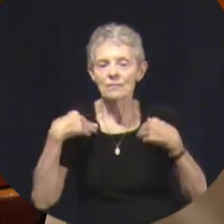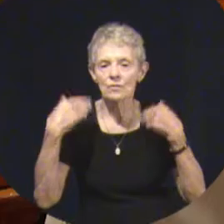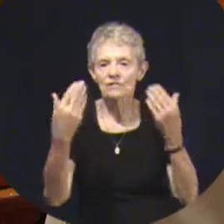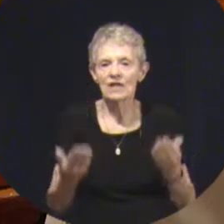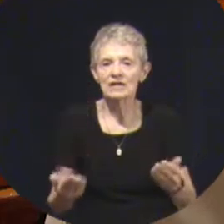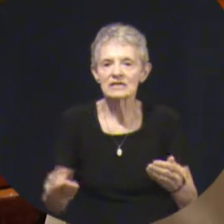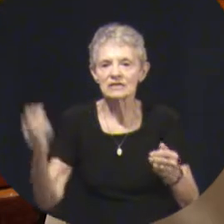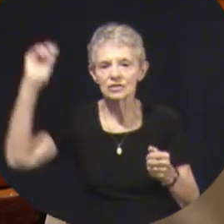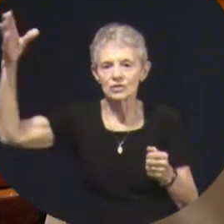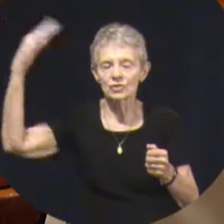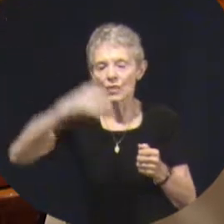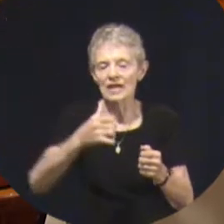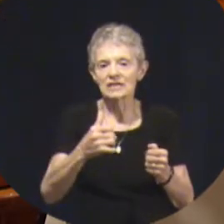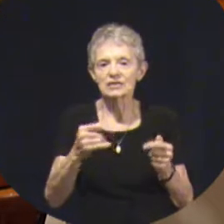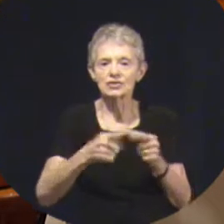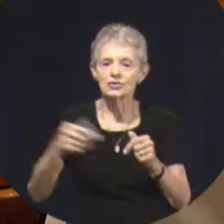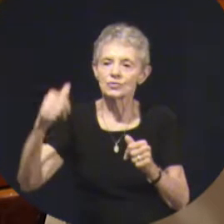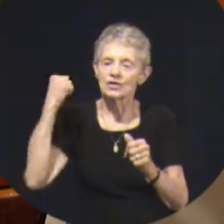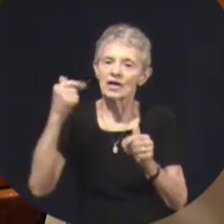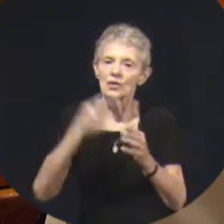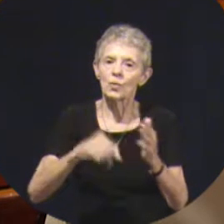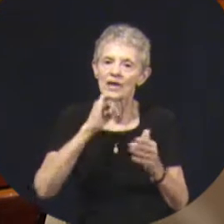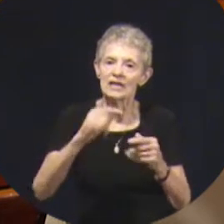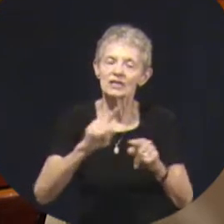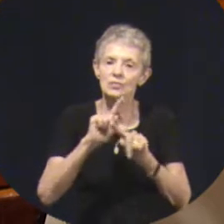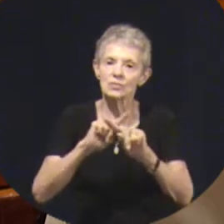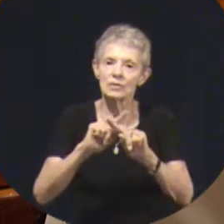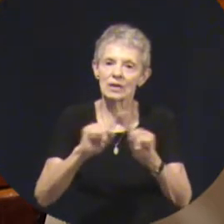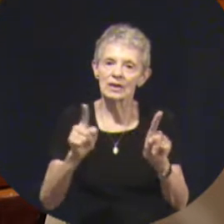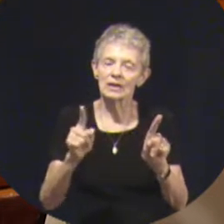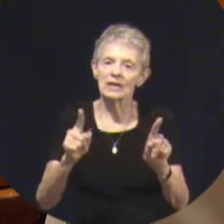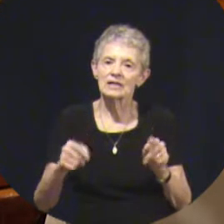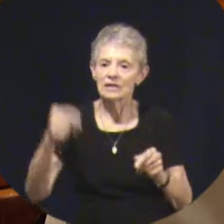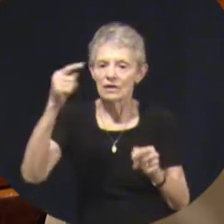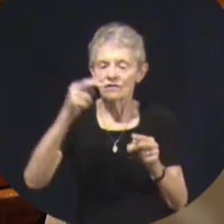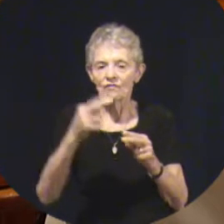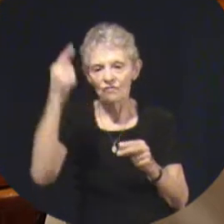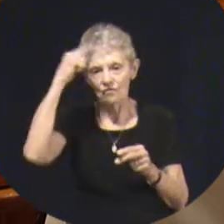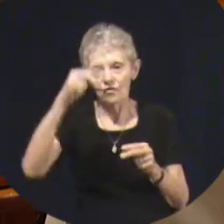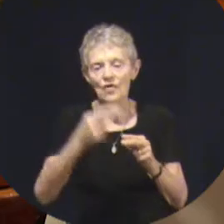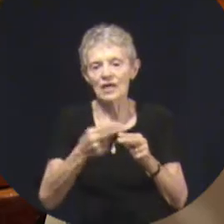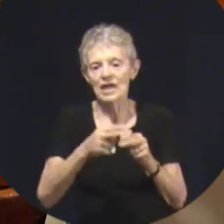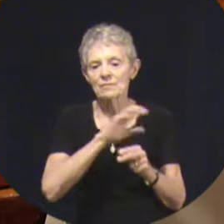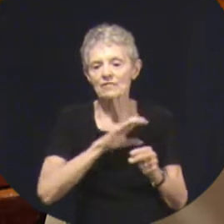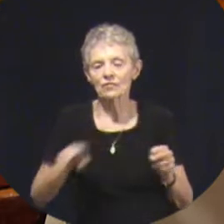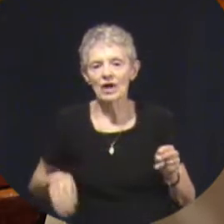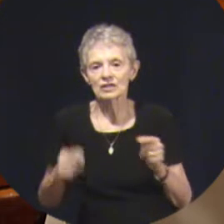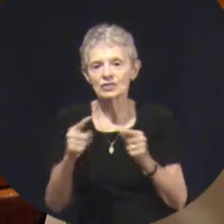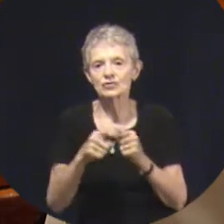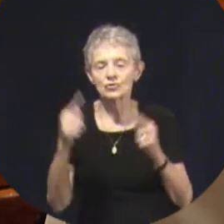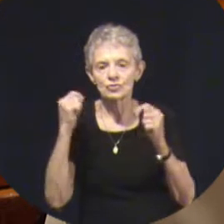reject whatever is contrary to the name of Christ, and to strive after all that does honor it.